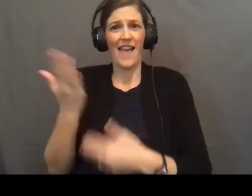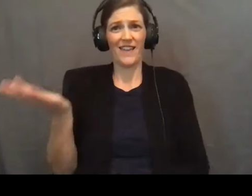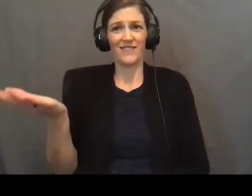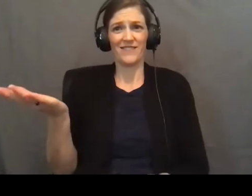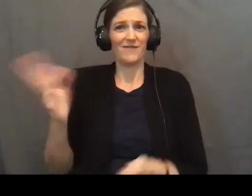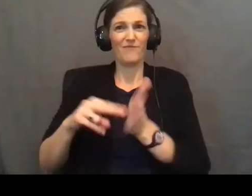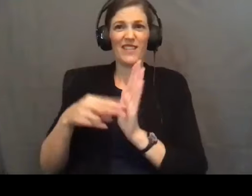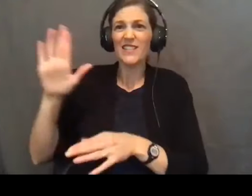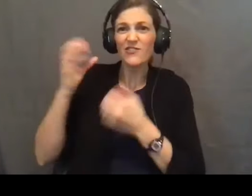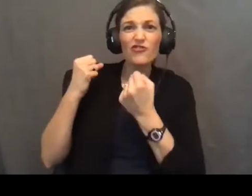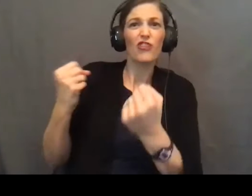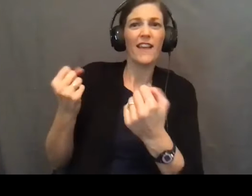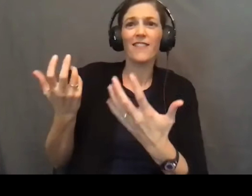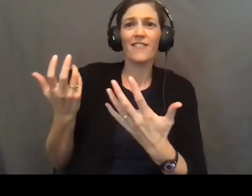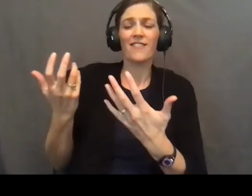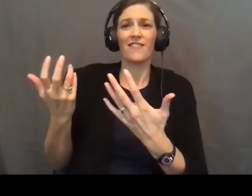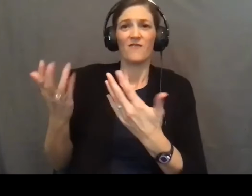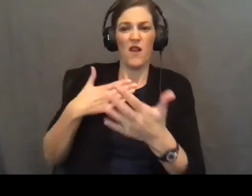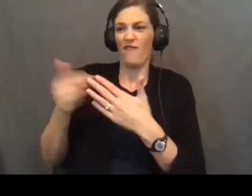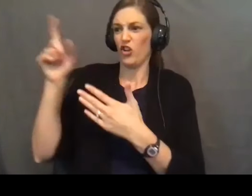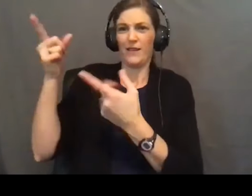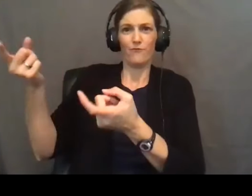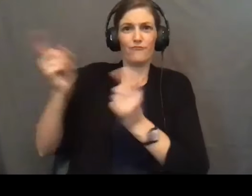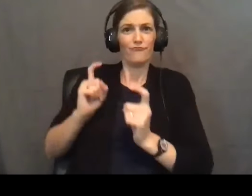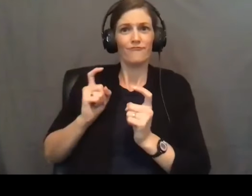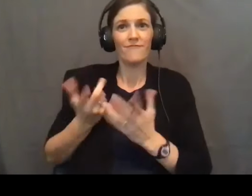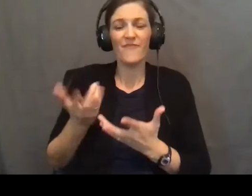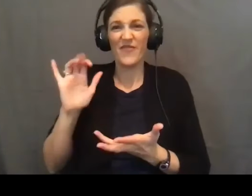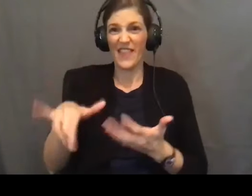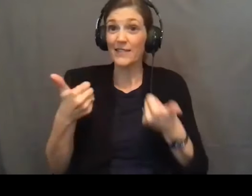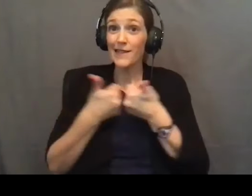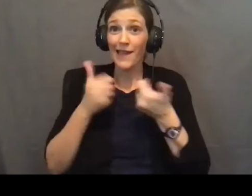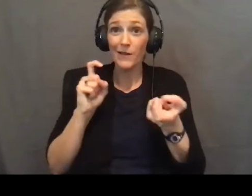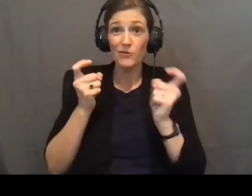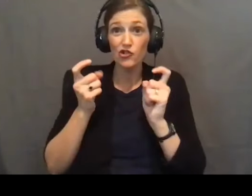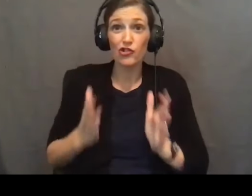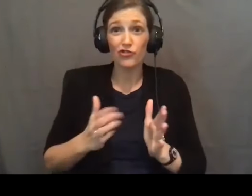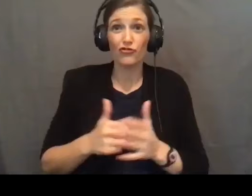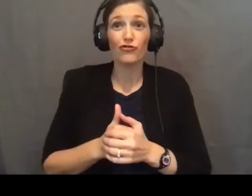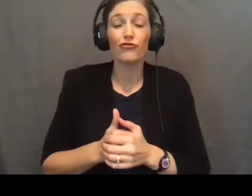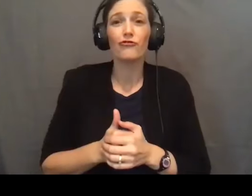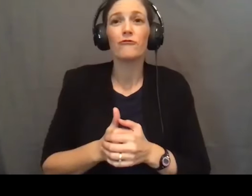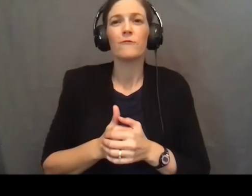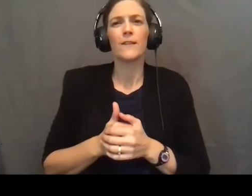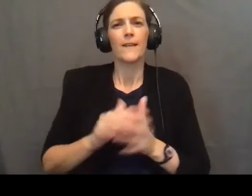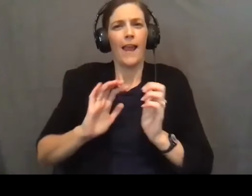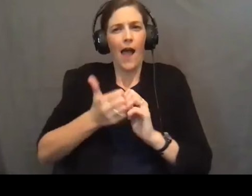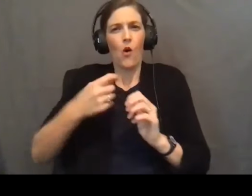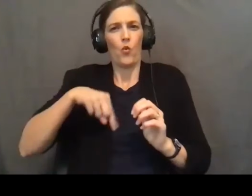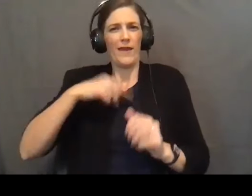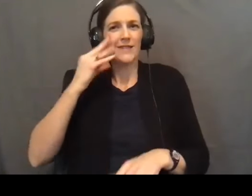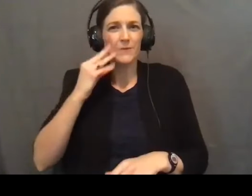his strength, what he's able to provide. And that's a game changer for us in how we walk through life.